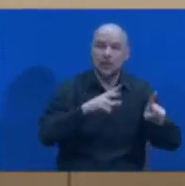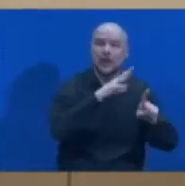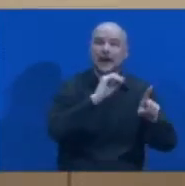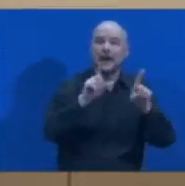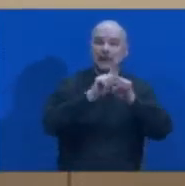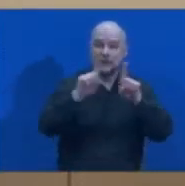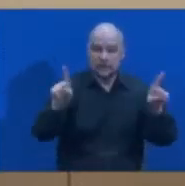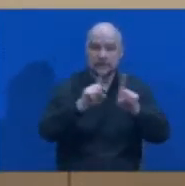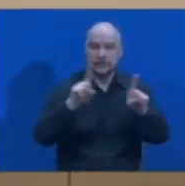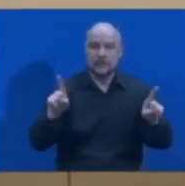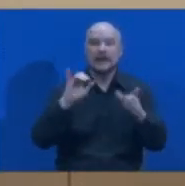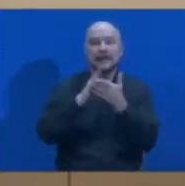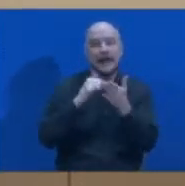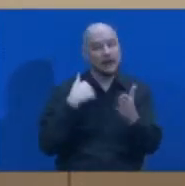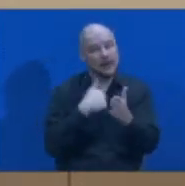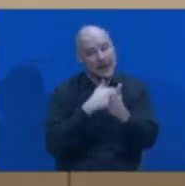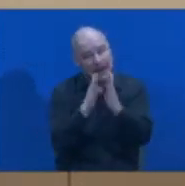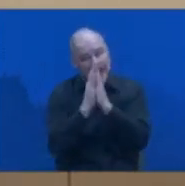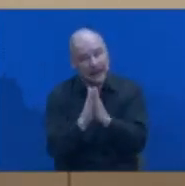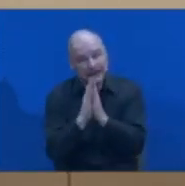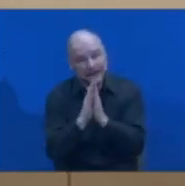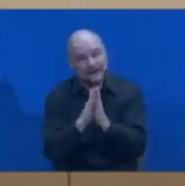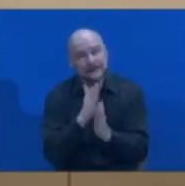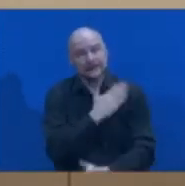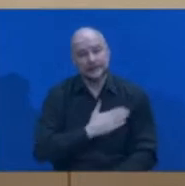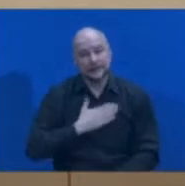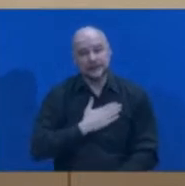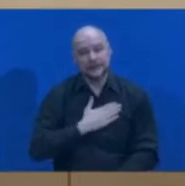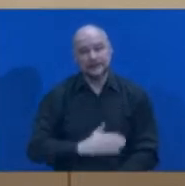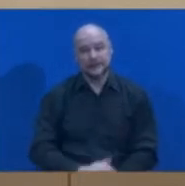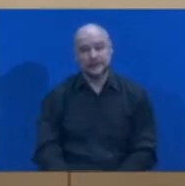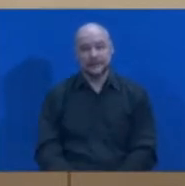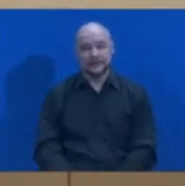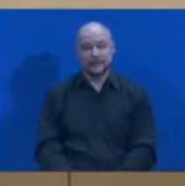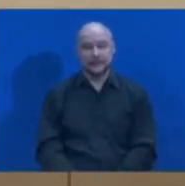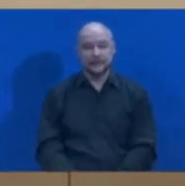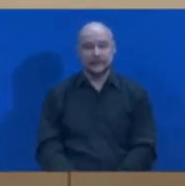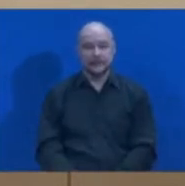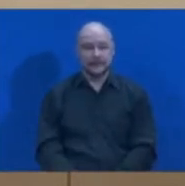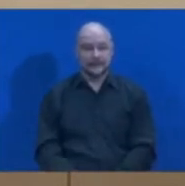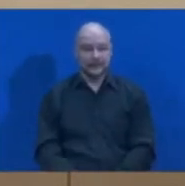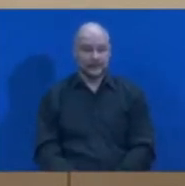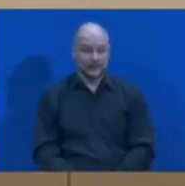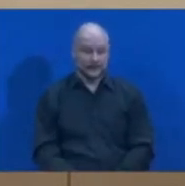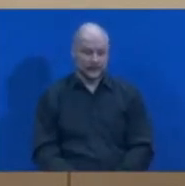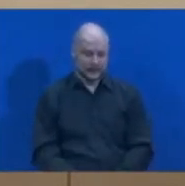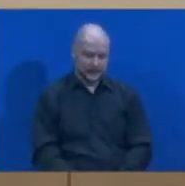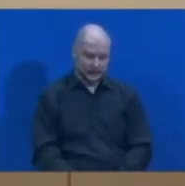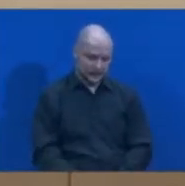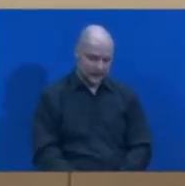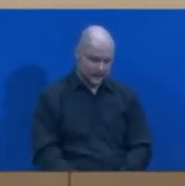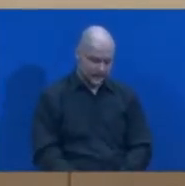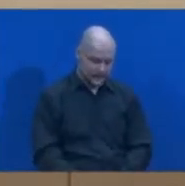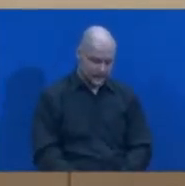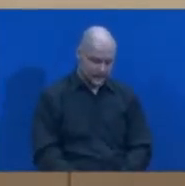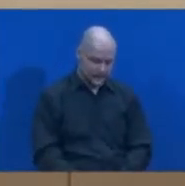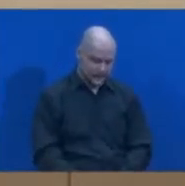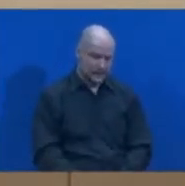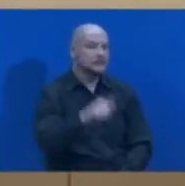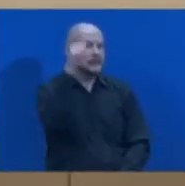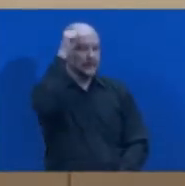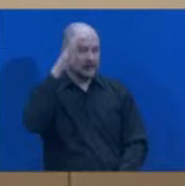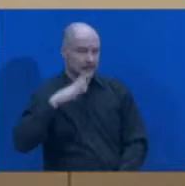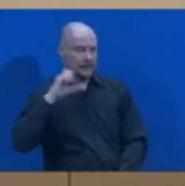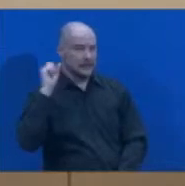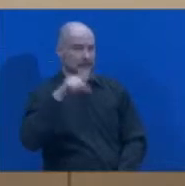distance, that's what we're asking. Gibby, if our hospitals are overrun with patients in 6 weeks, who